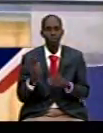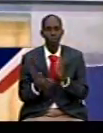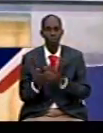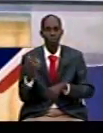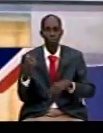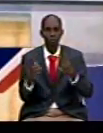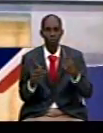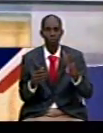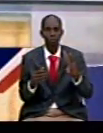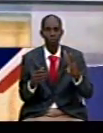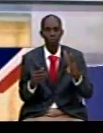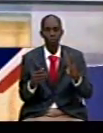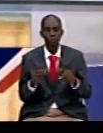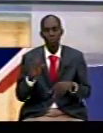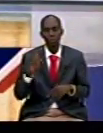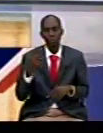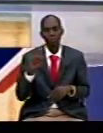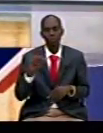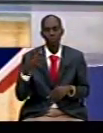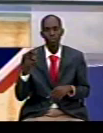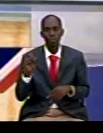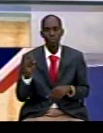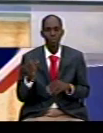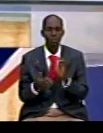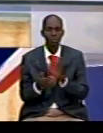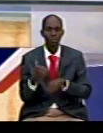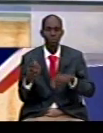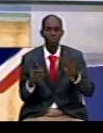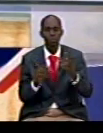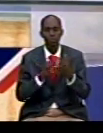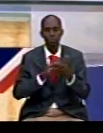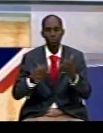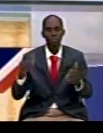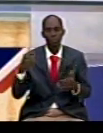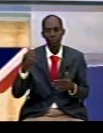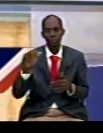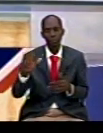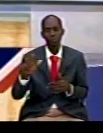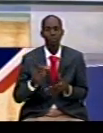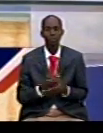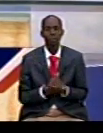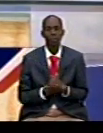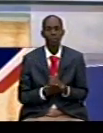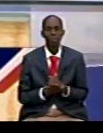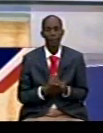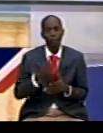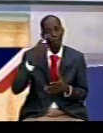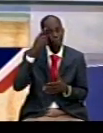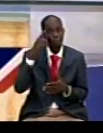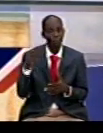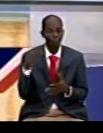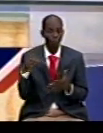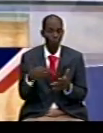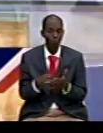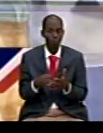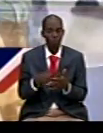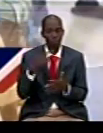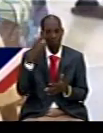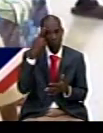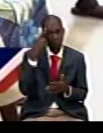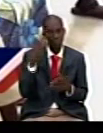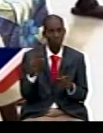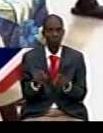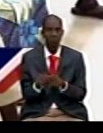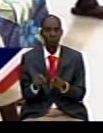In 1 Thessalonians chapter 2, I'm reading from verse 13. For this cause